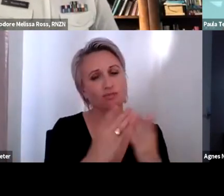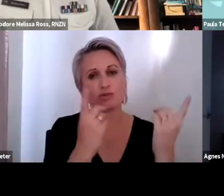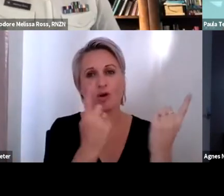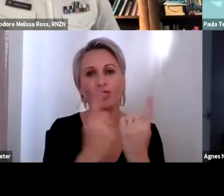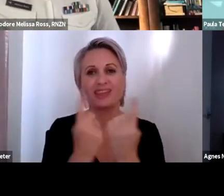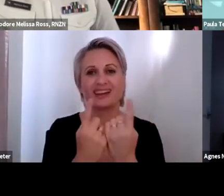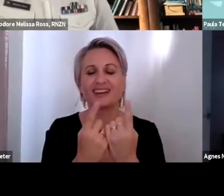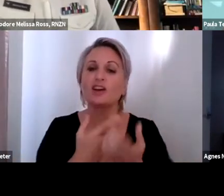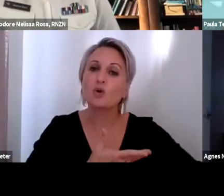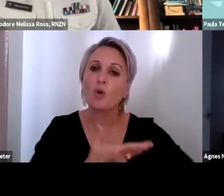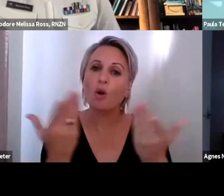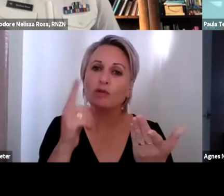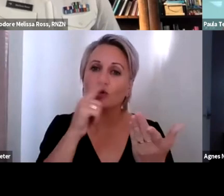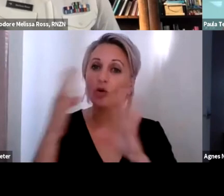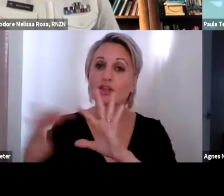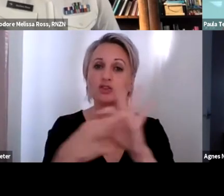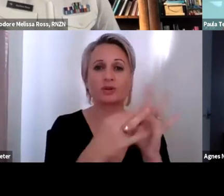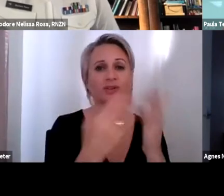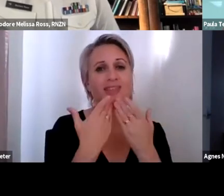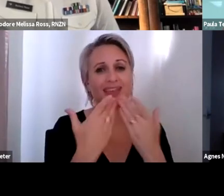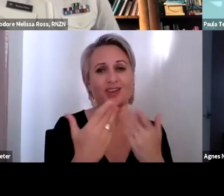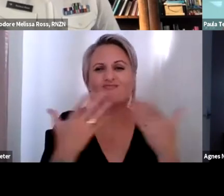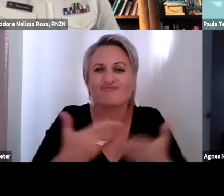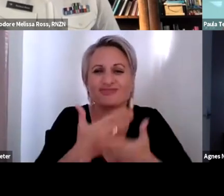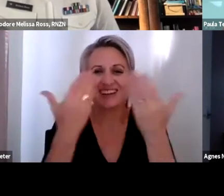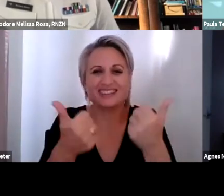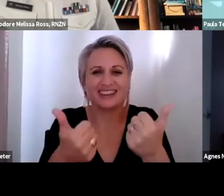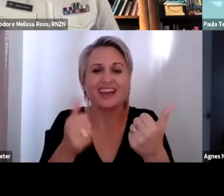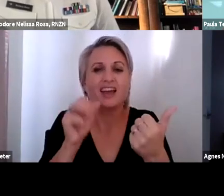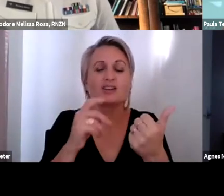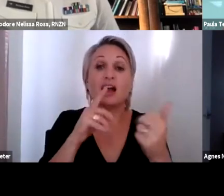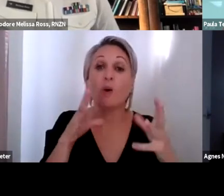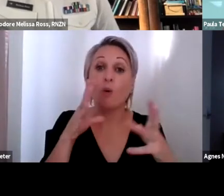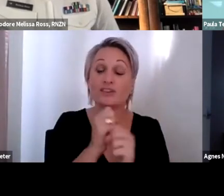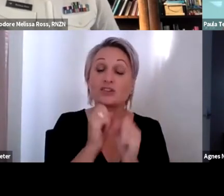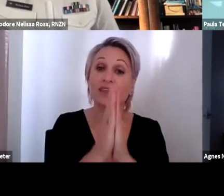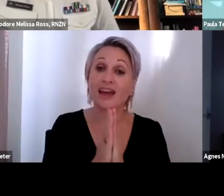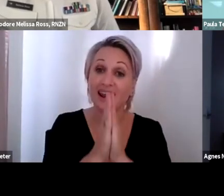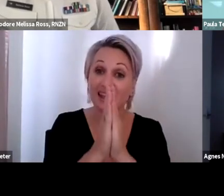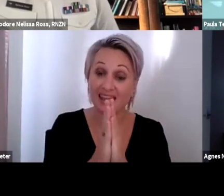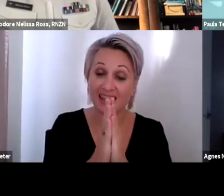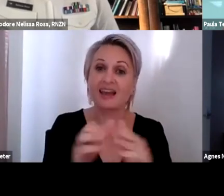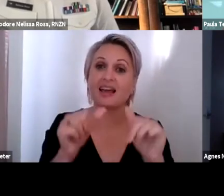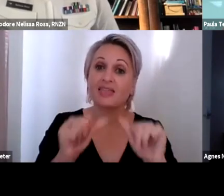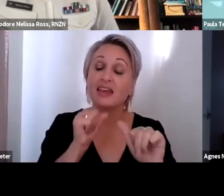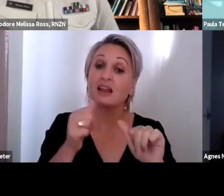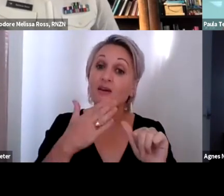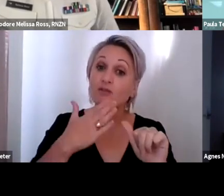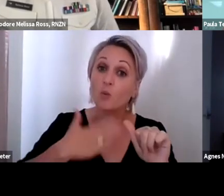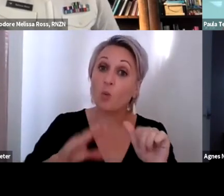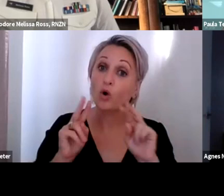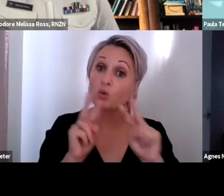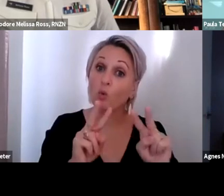joined us, you know, thank you. It's been a great day. So I will finish with a karakia then. If you would like to watch